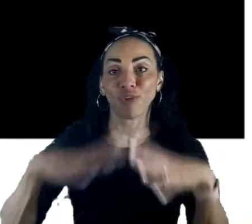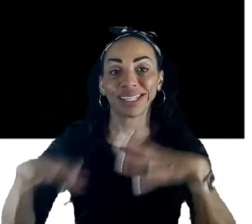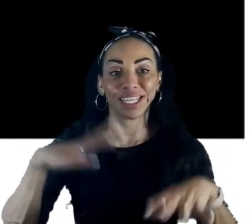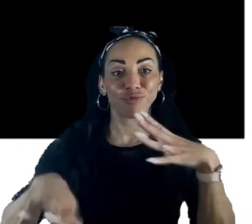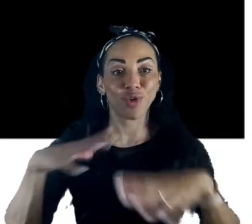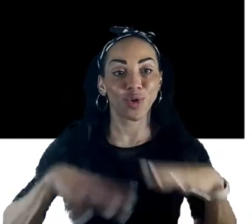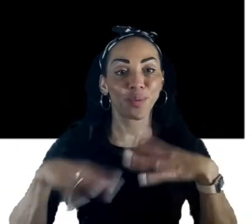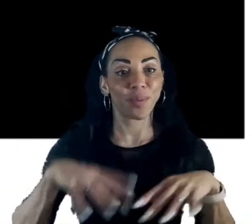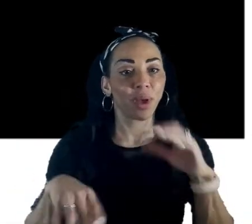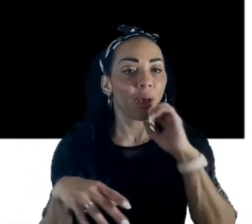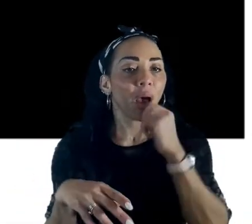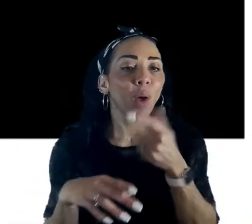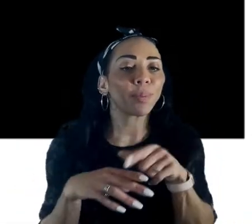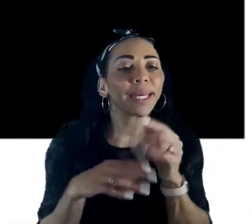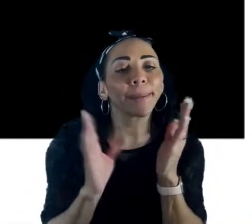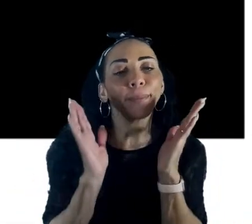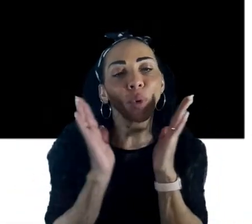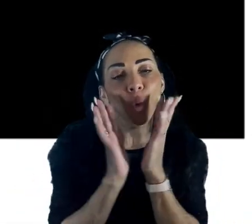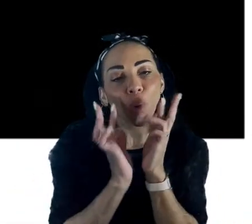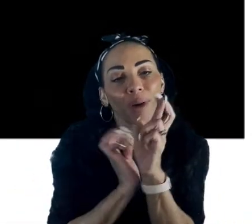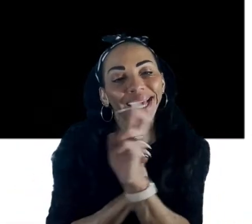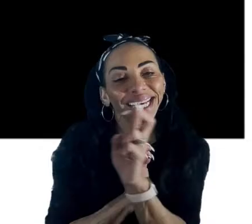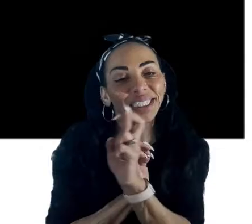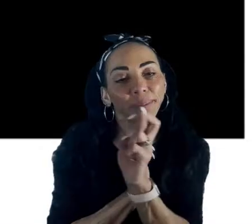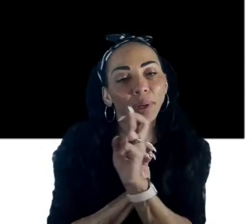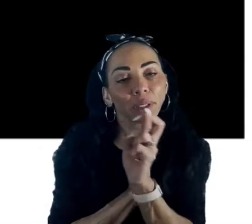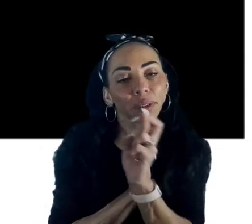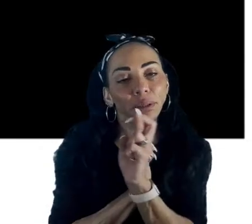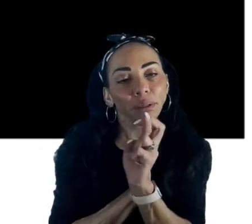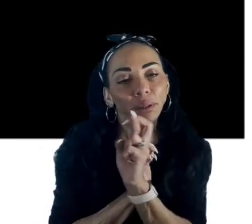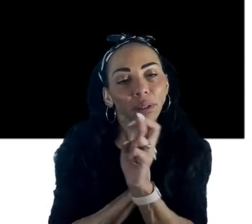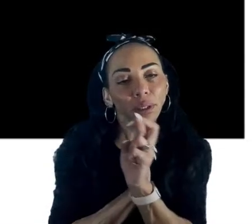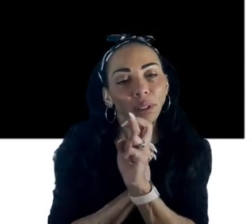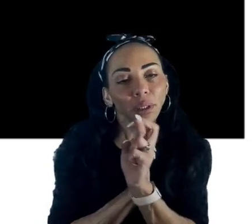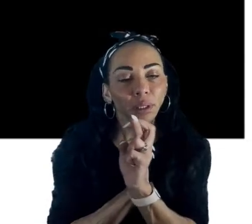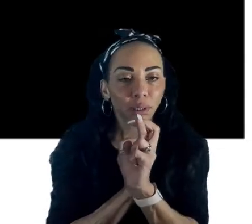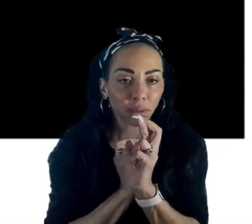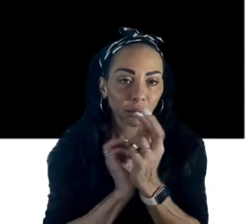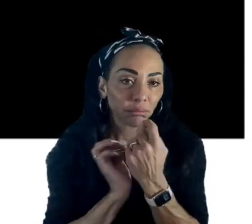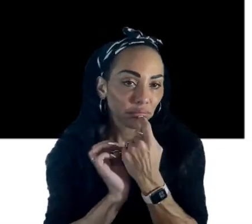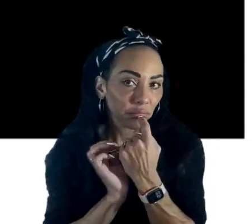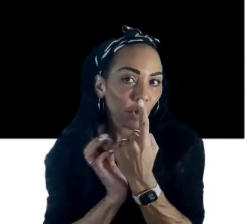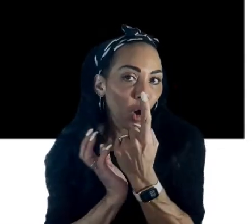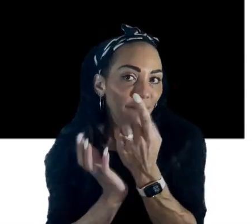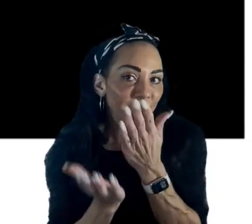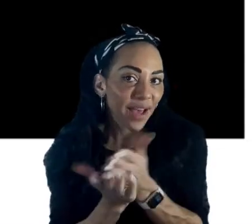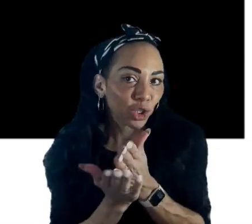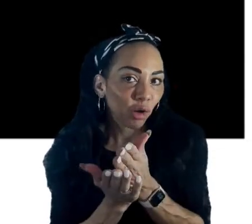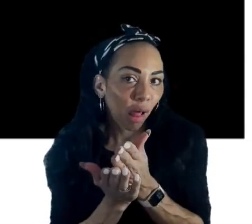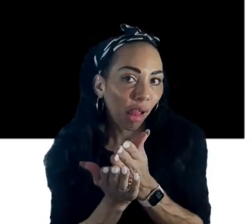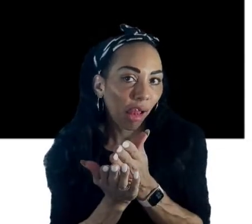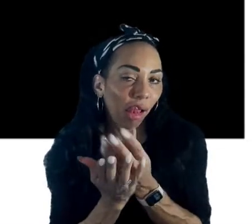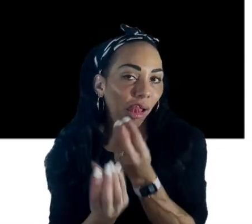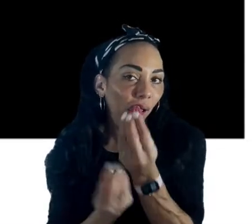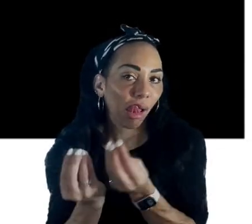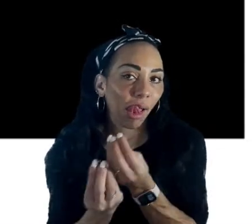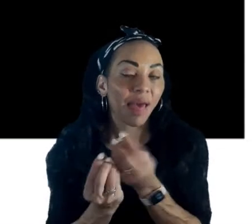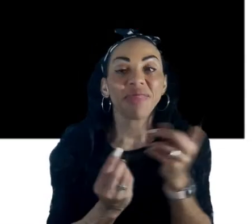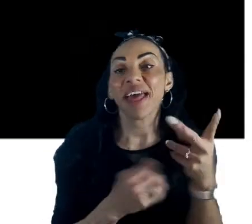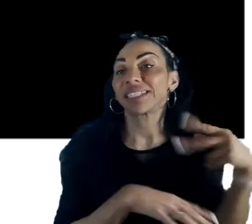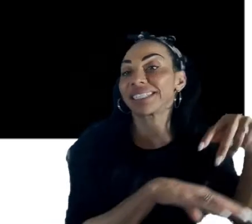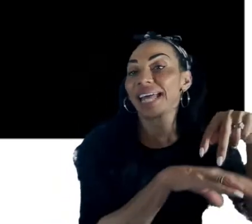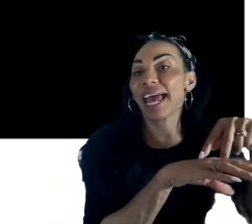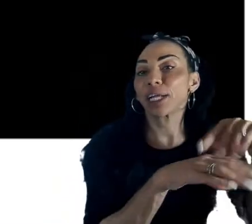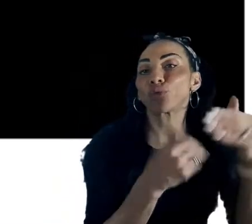intimate confessional text, and then on stage as the sort of show person, where I perform as